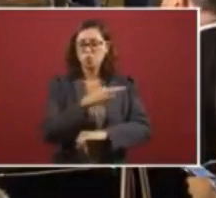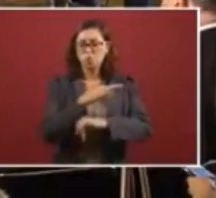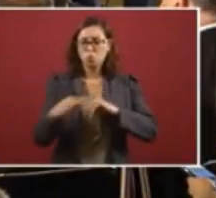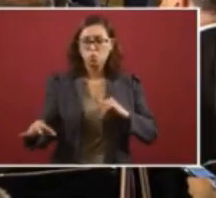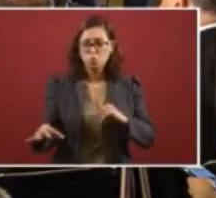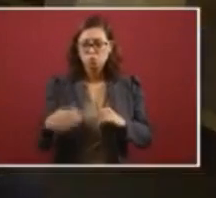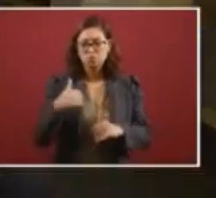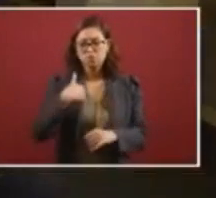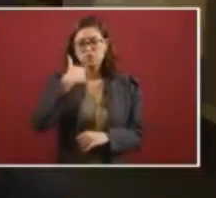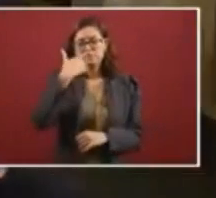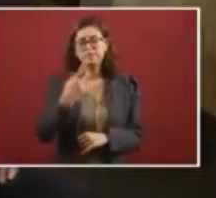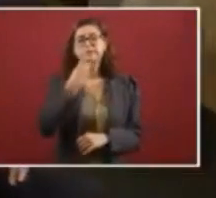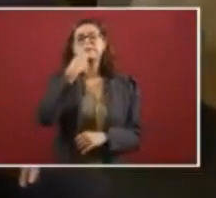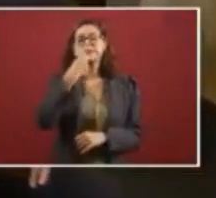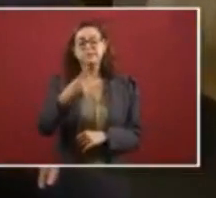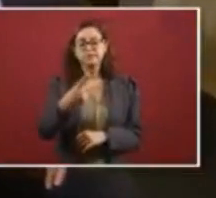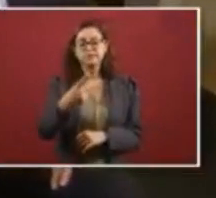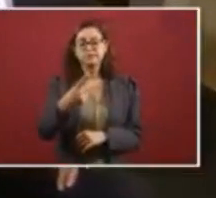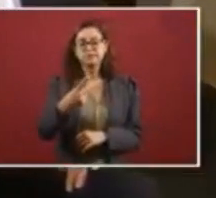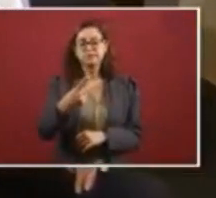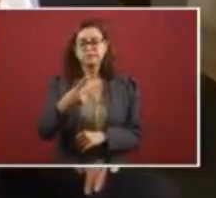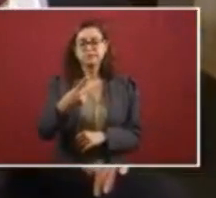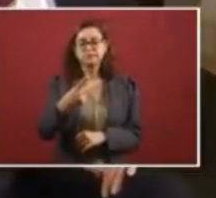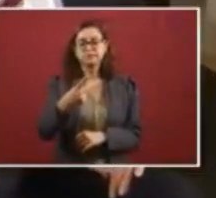gas lines or ducts,